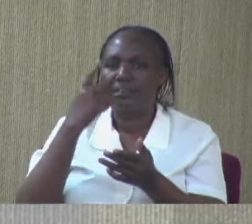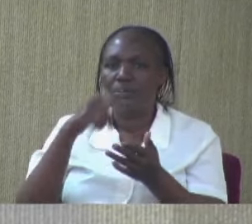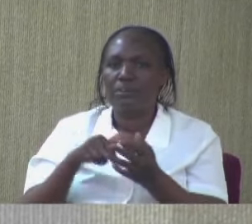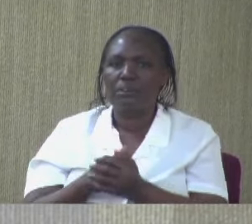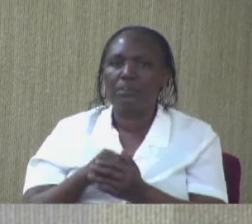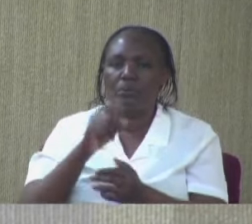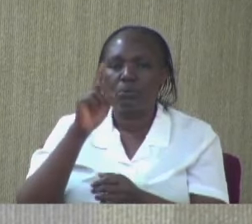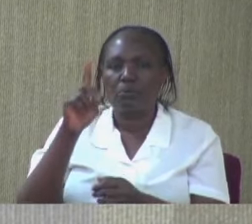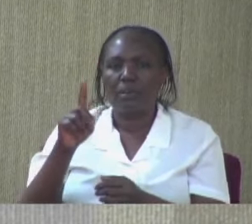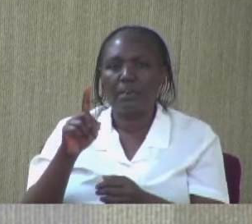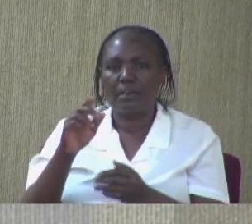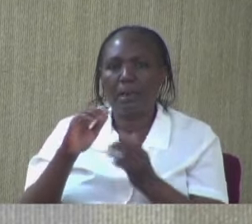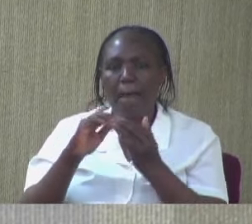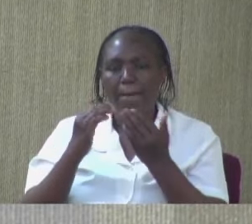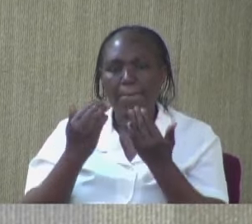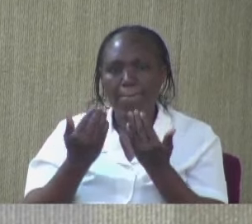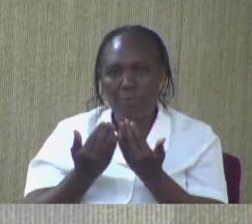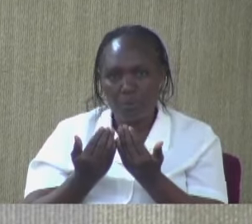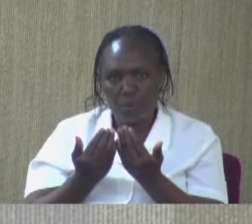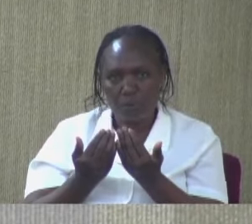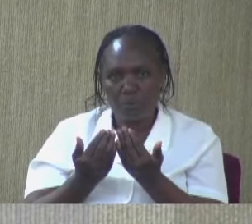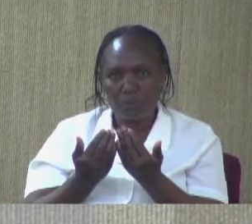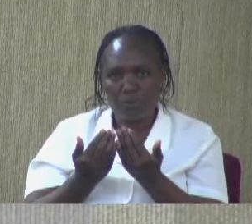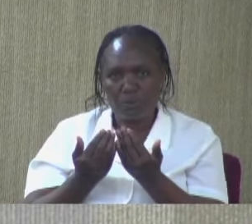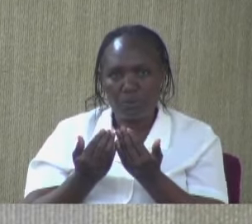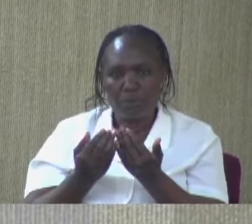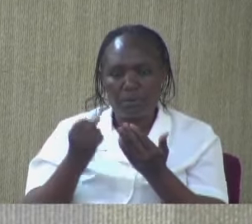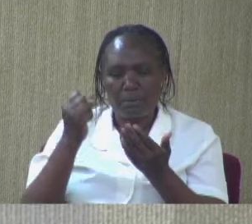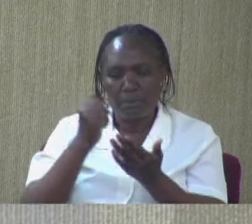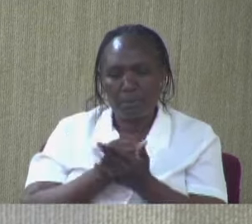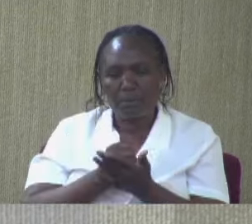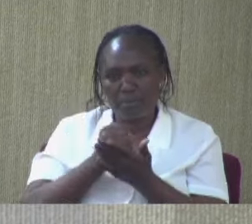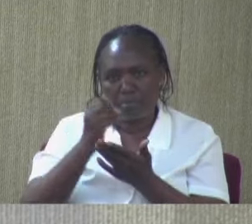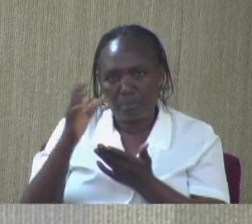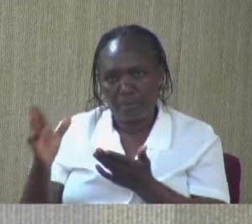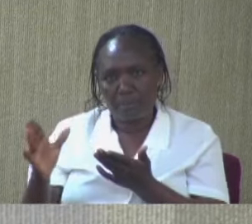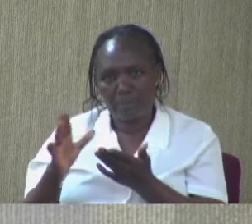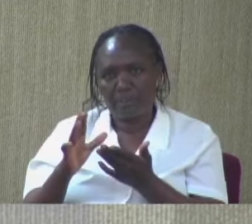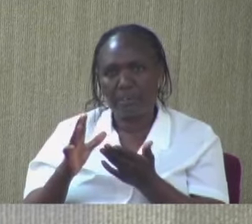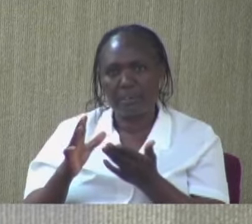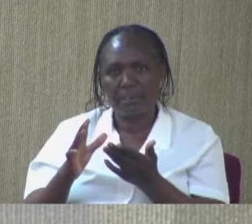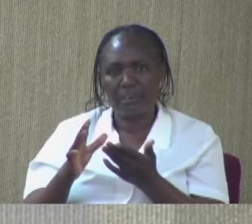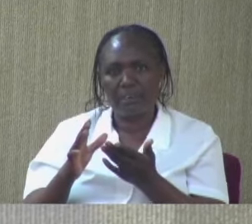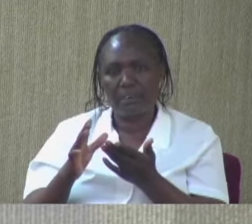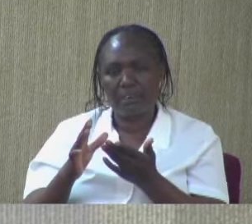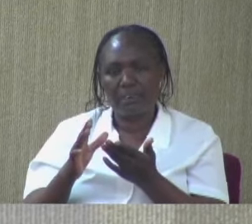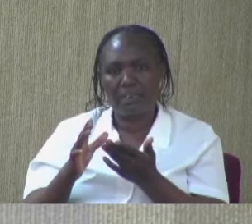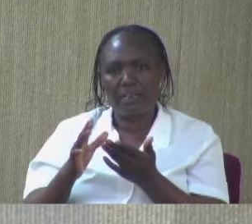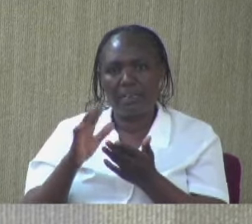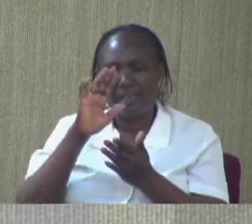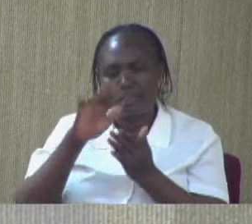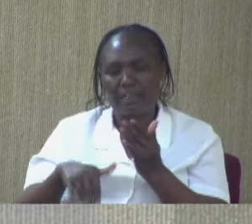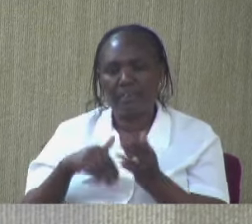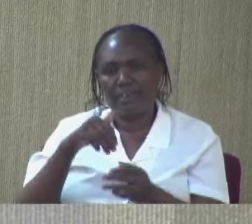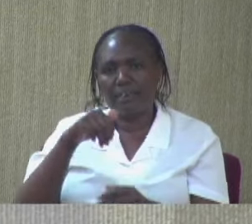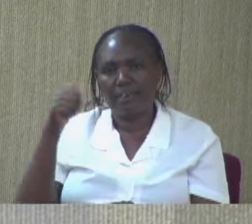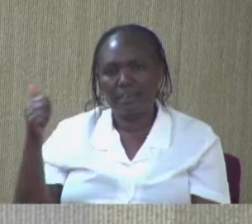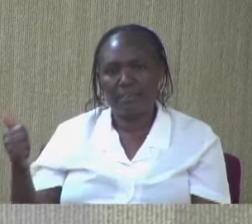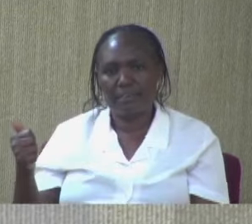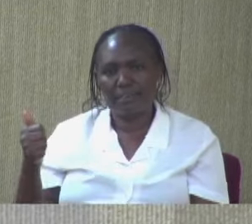one book that should be printed and circulated above all other books, guess it is which